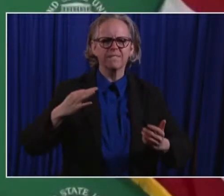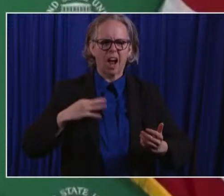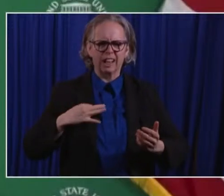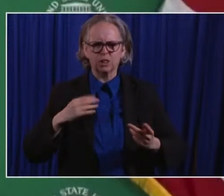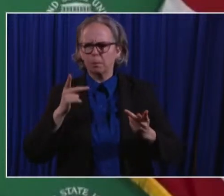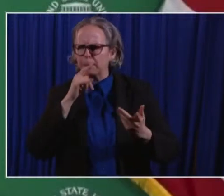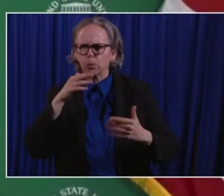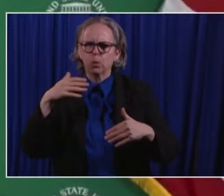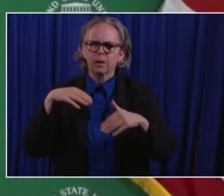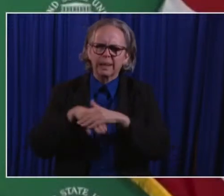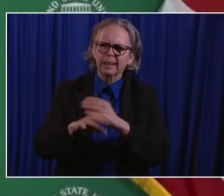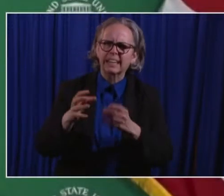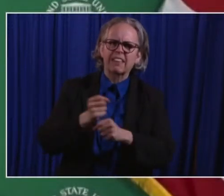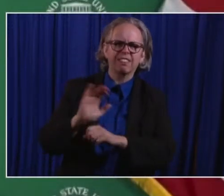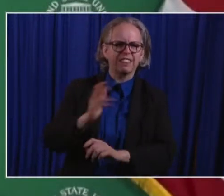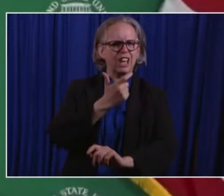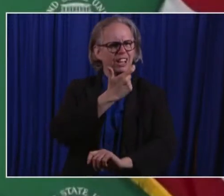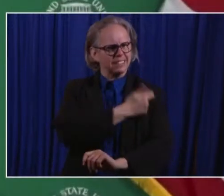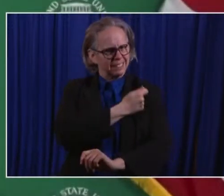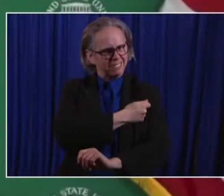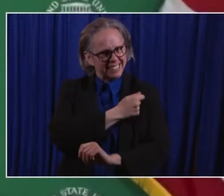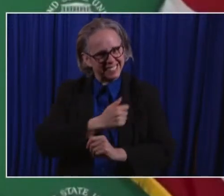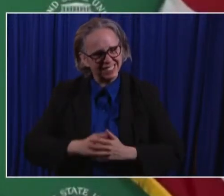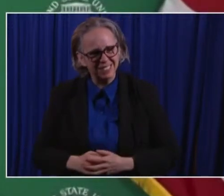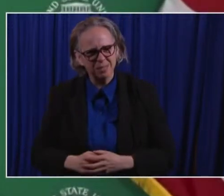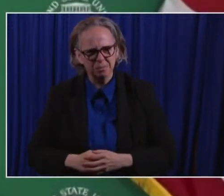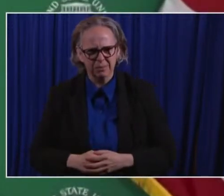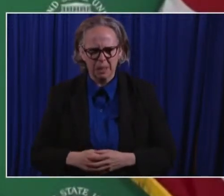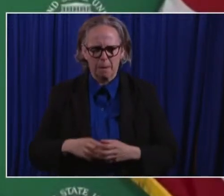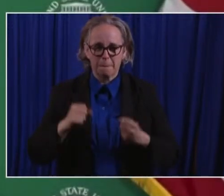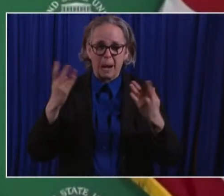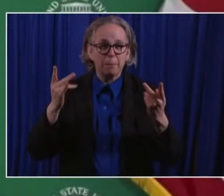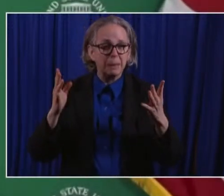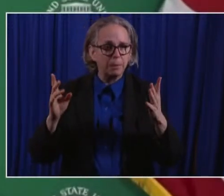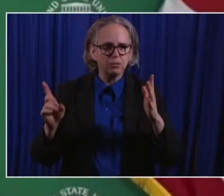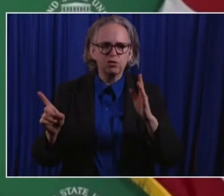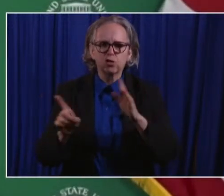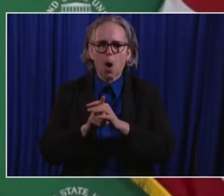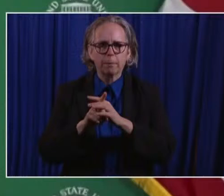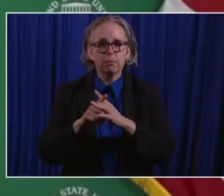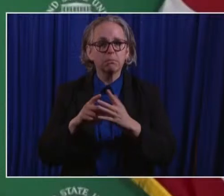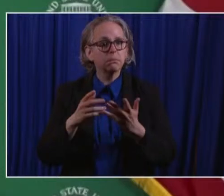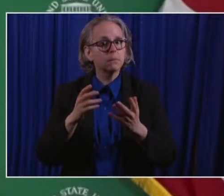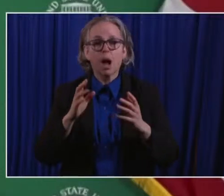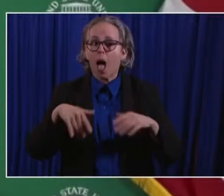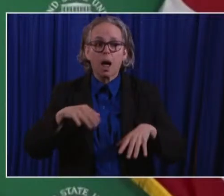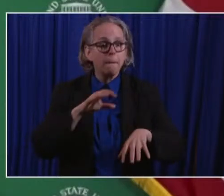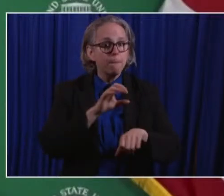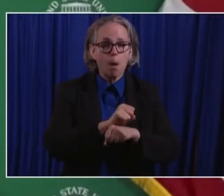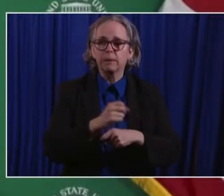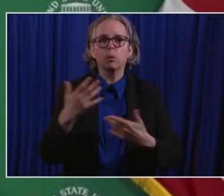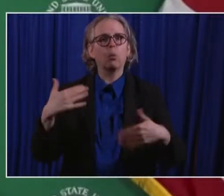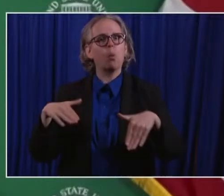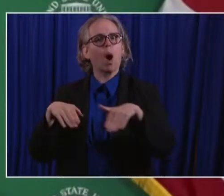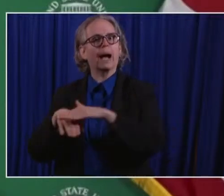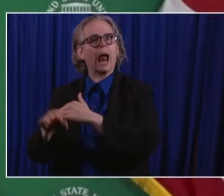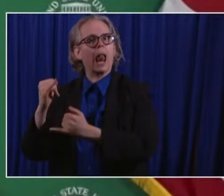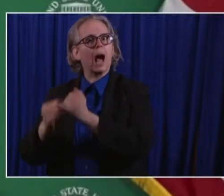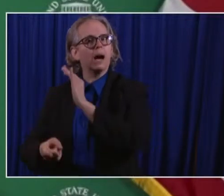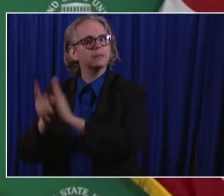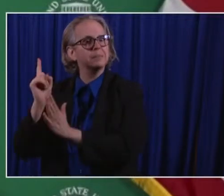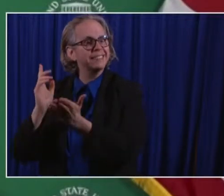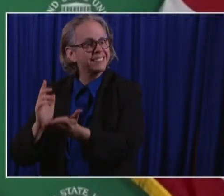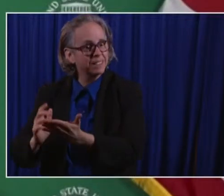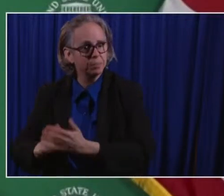also seeing a lot of walk-ups today, so that's a good thing. I'm wearing a tie from the Football